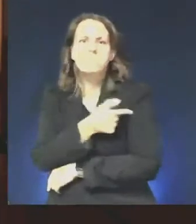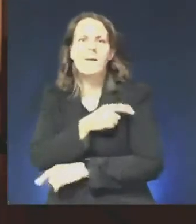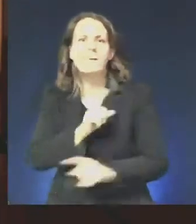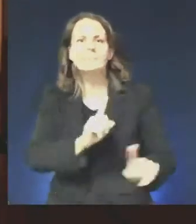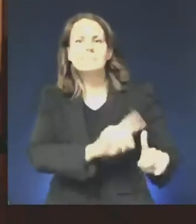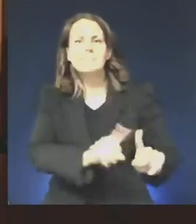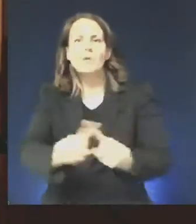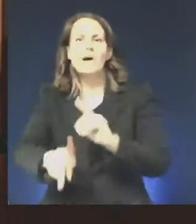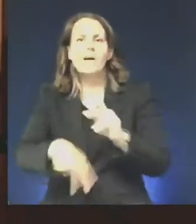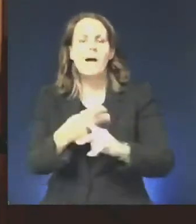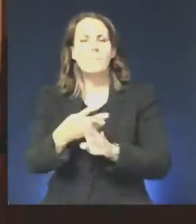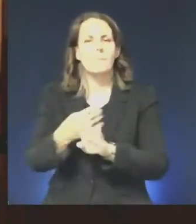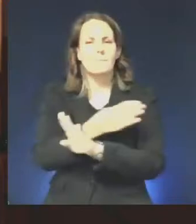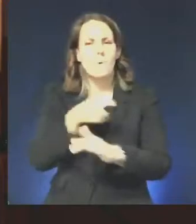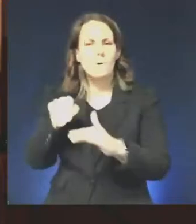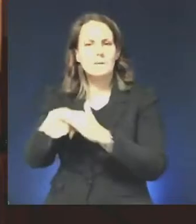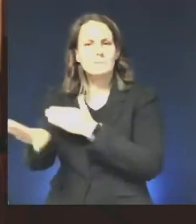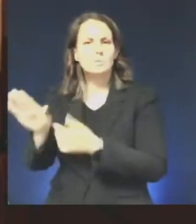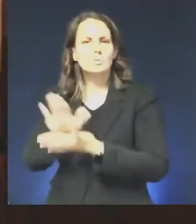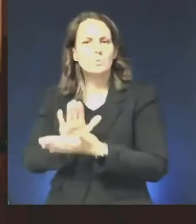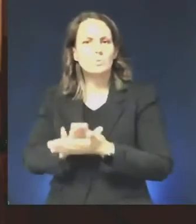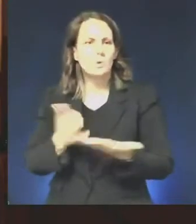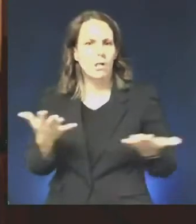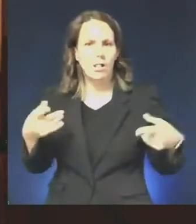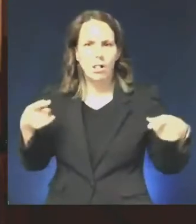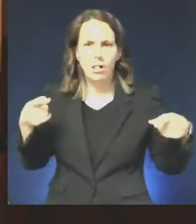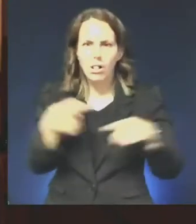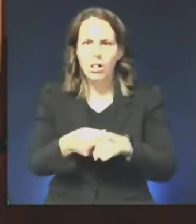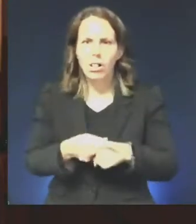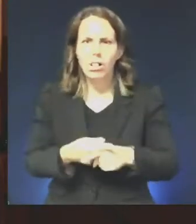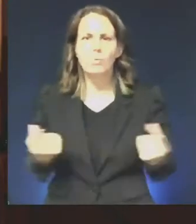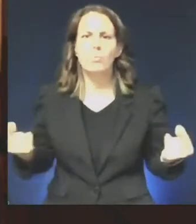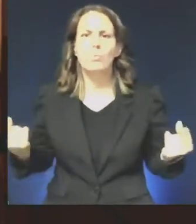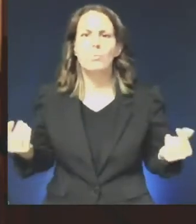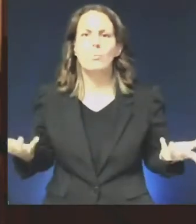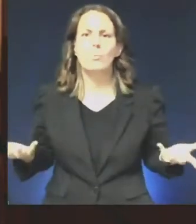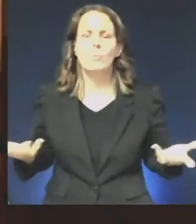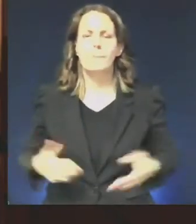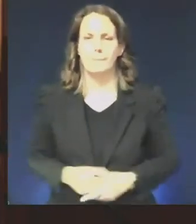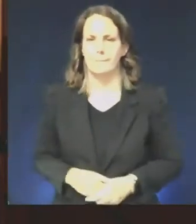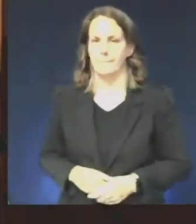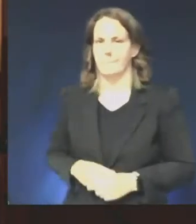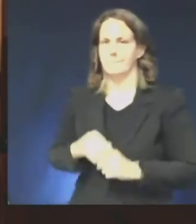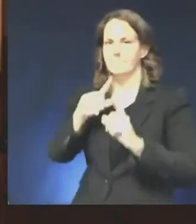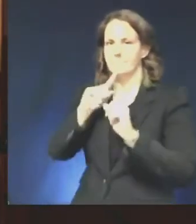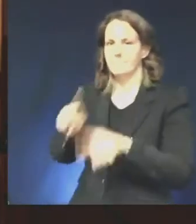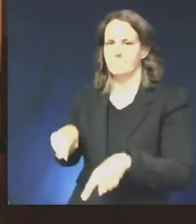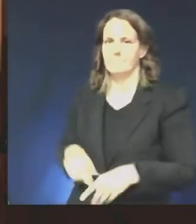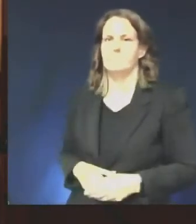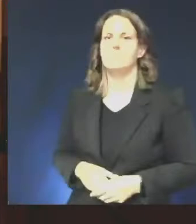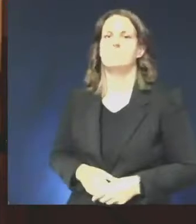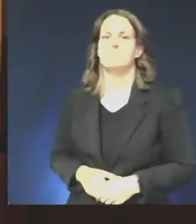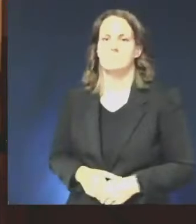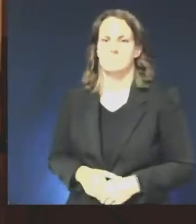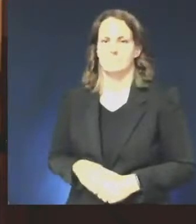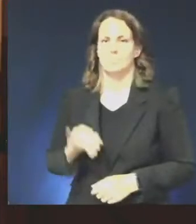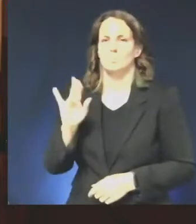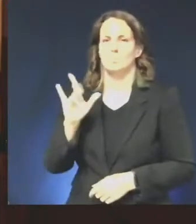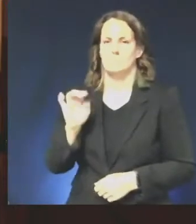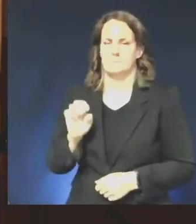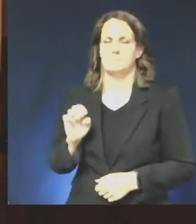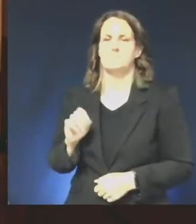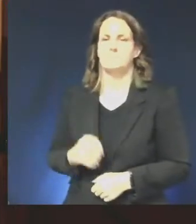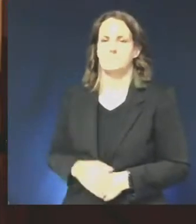like MMR and diphtheria, pertussis, and tetanus. I'm not ready to call it anti-vaxxing. I think it's